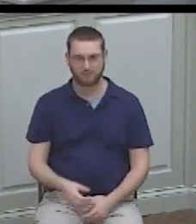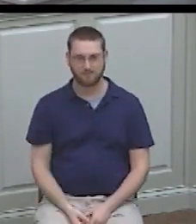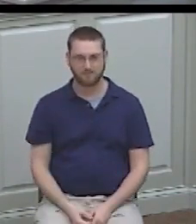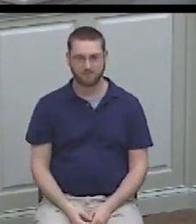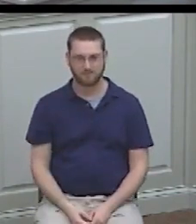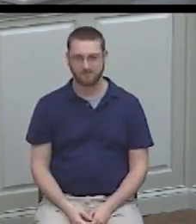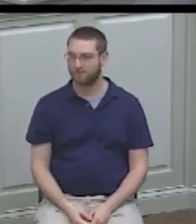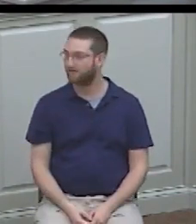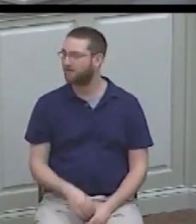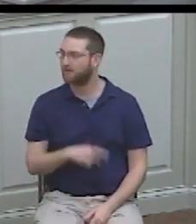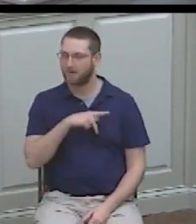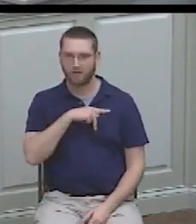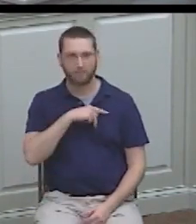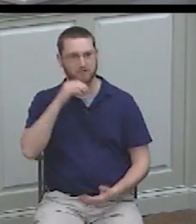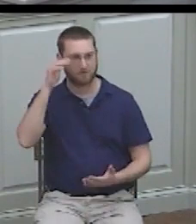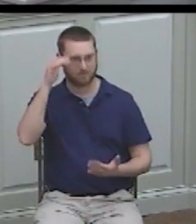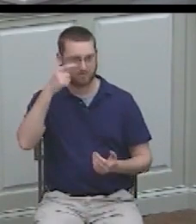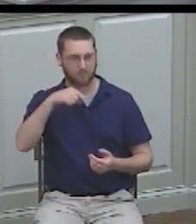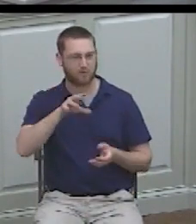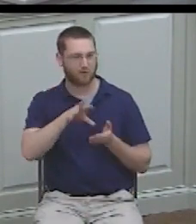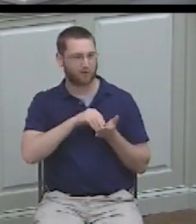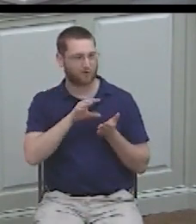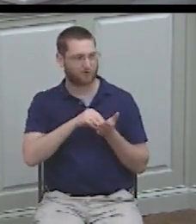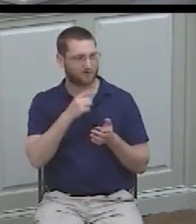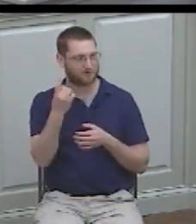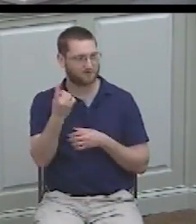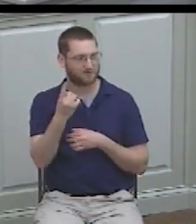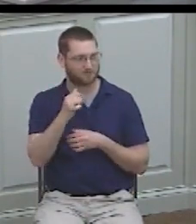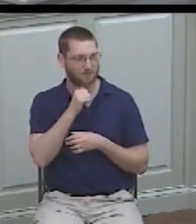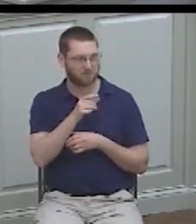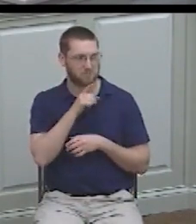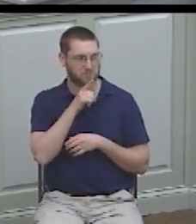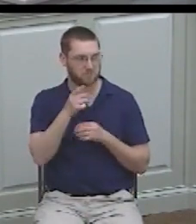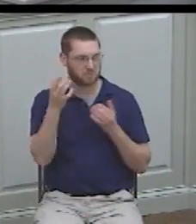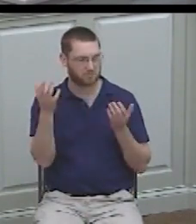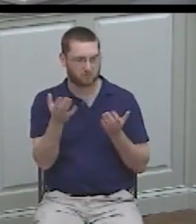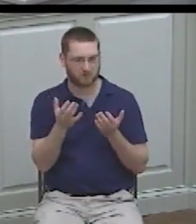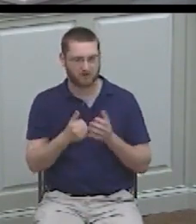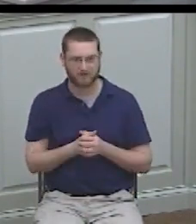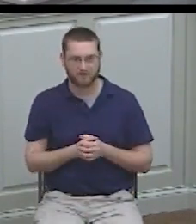Well, we hope you learn something. I'm not sure what it'll be, but give them a test after the meeting.